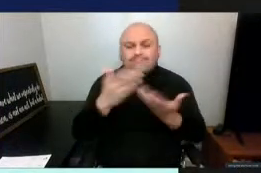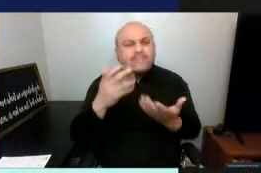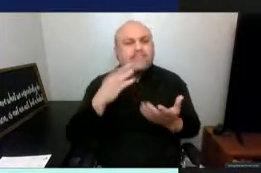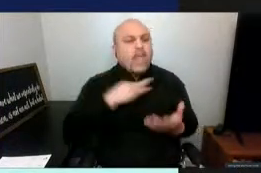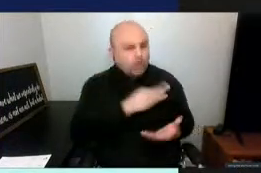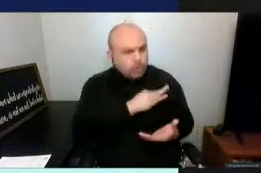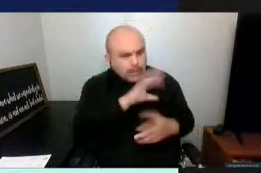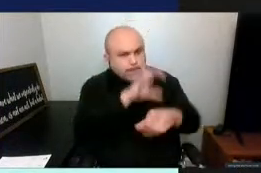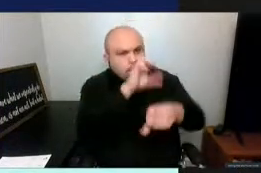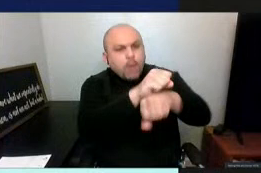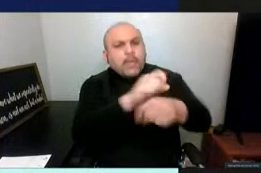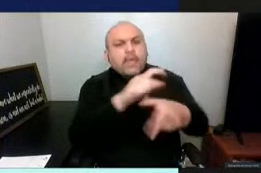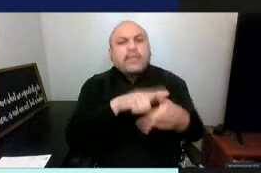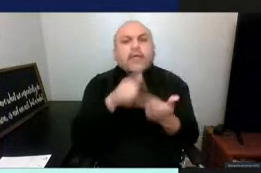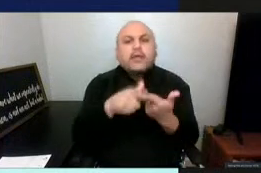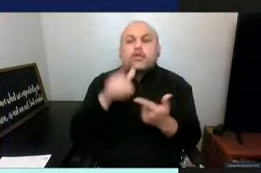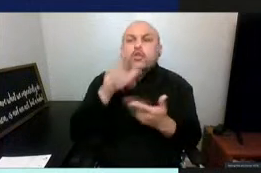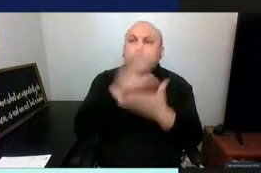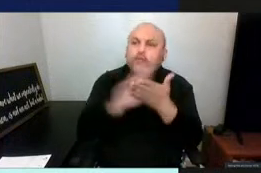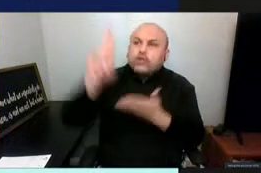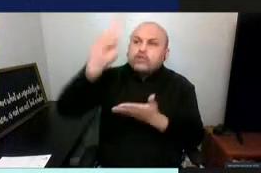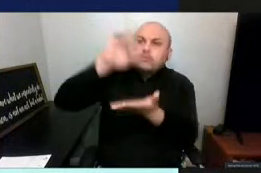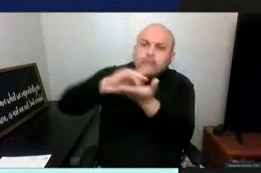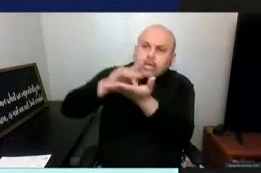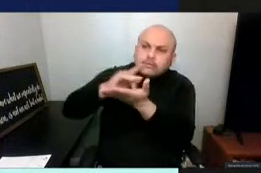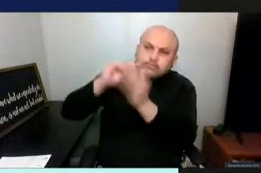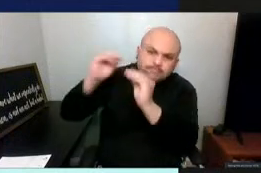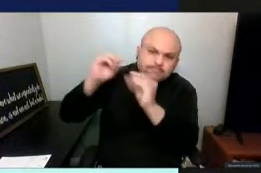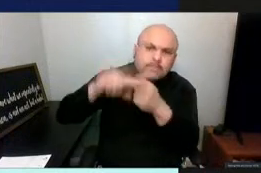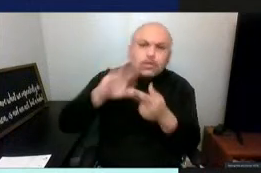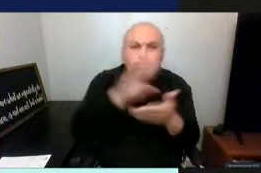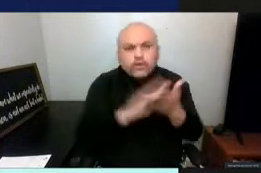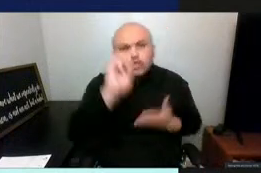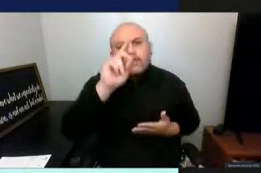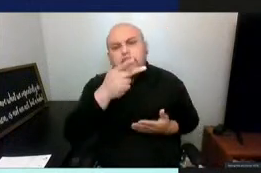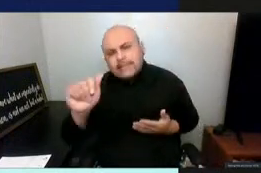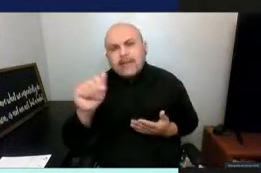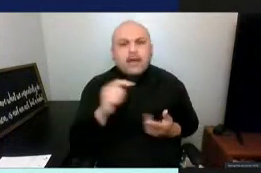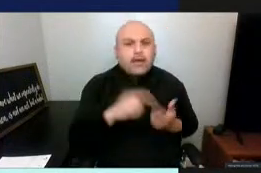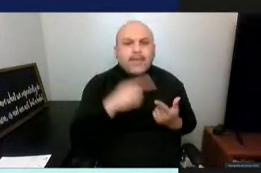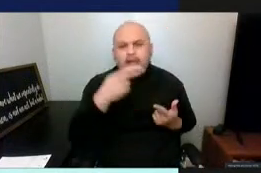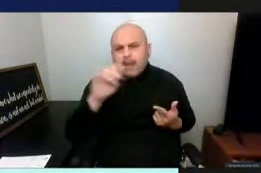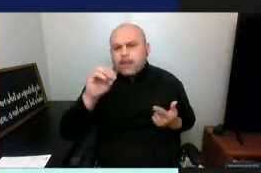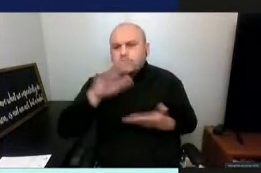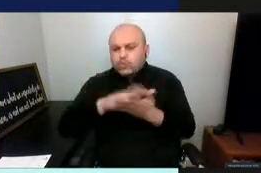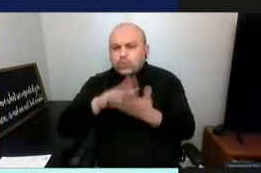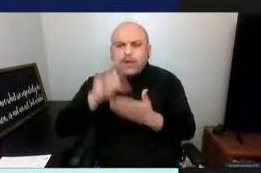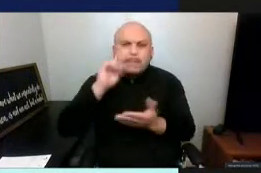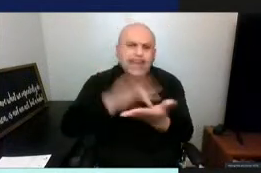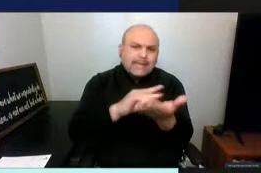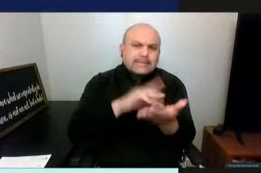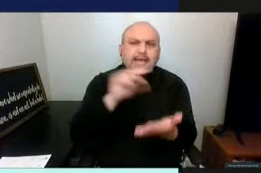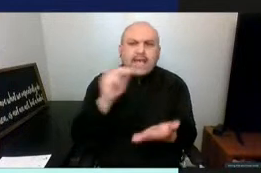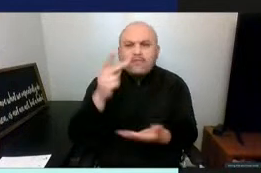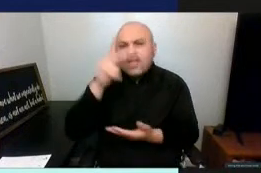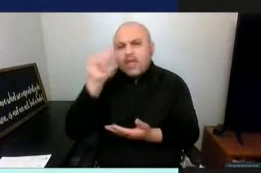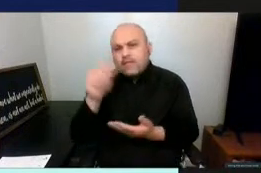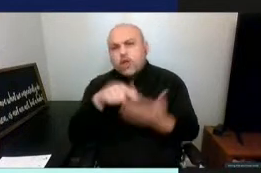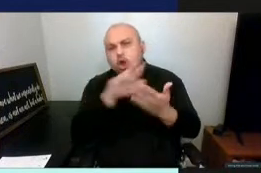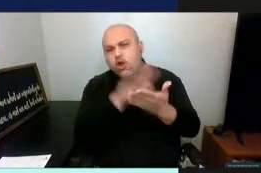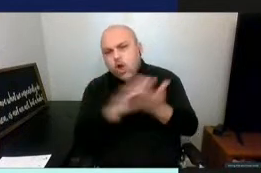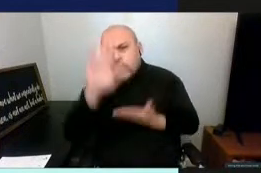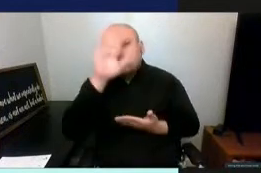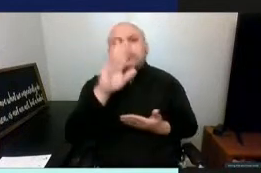University School of Medicine, University of Pennsylvania's Perelman School of Medicine, Philadelphia College of Osteopathic Medicine, and the